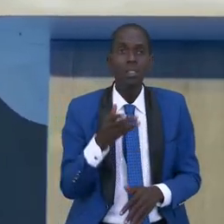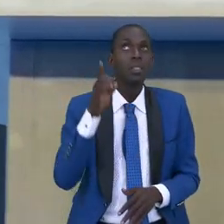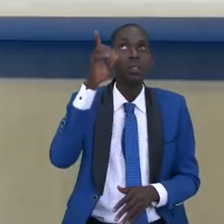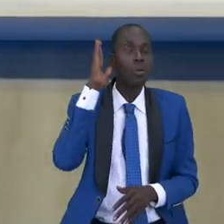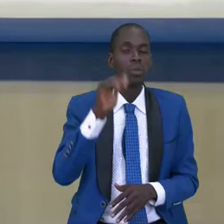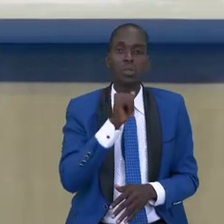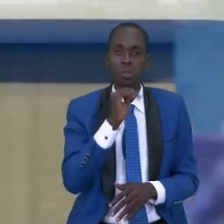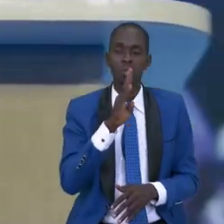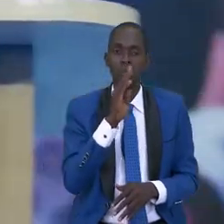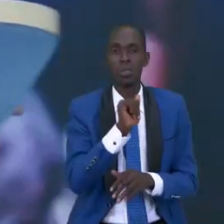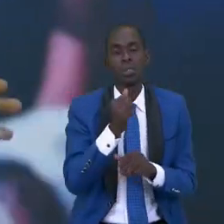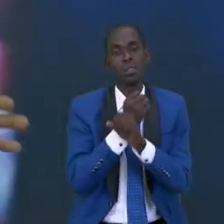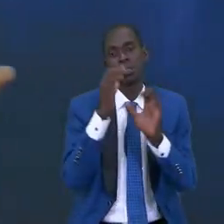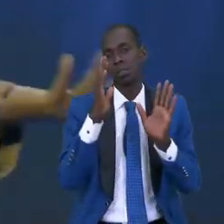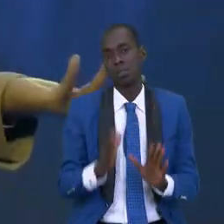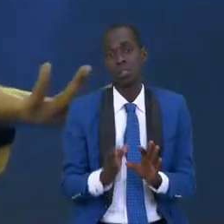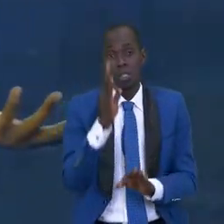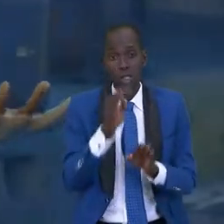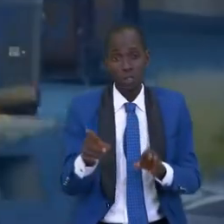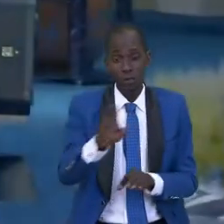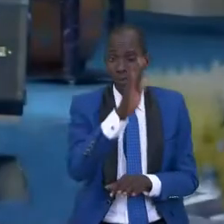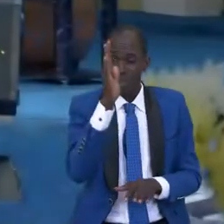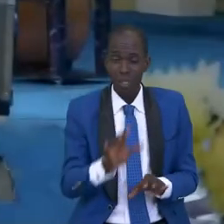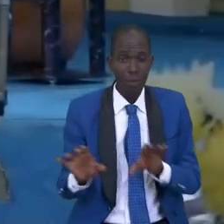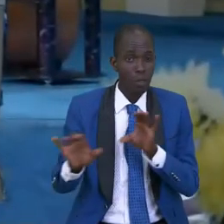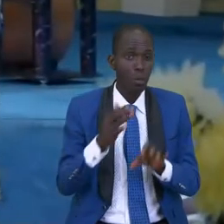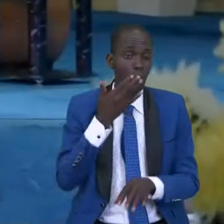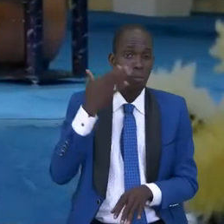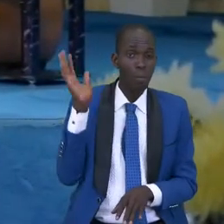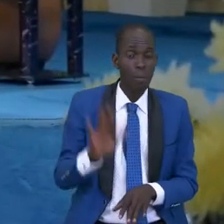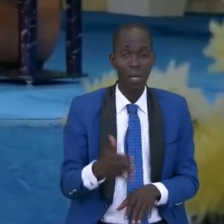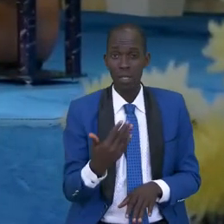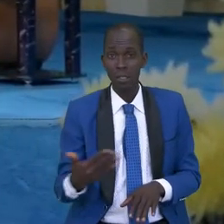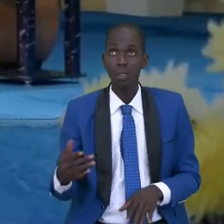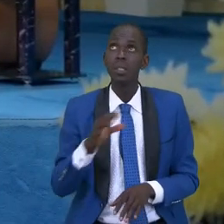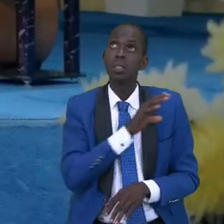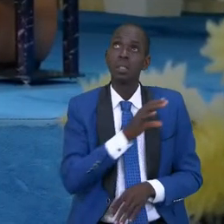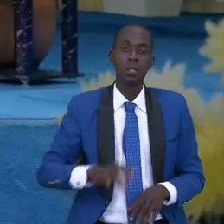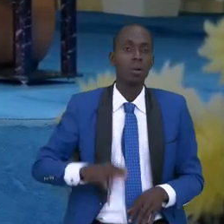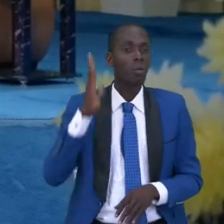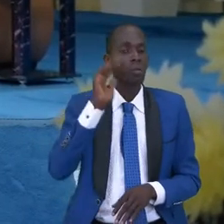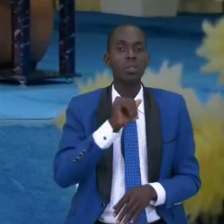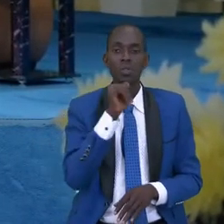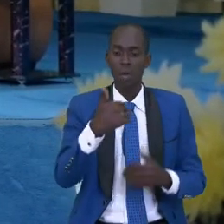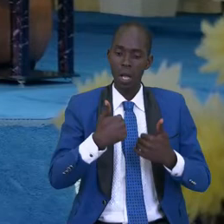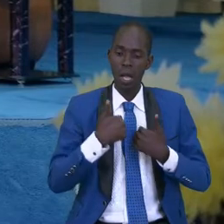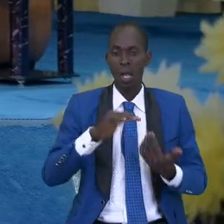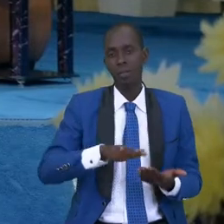you didn't do evil, Christ would not have died. Your sin slew